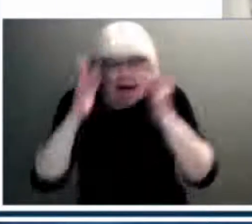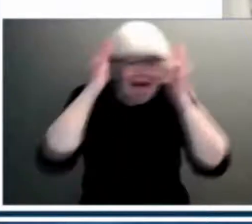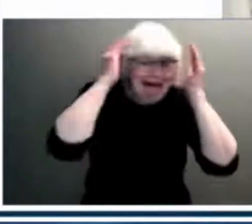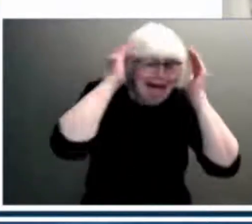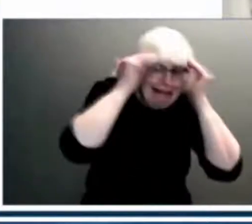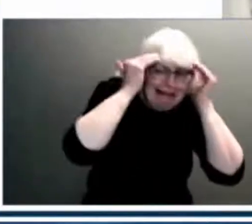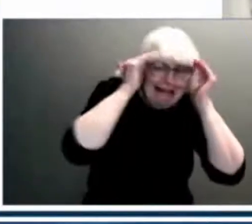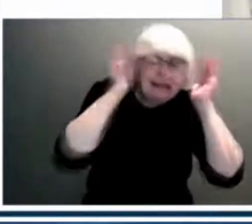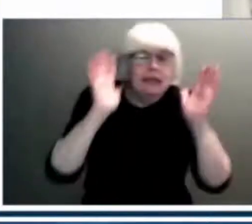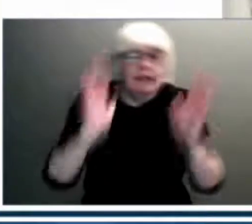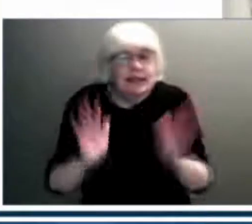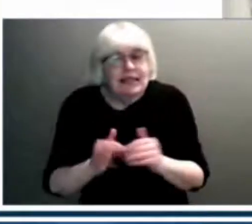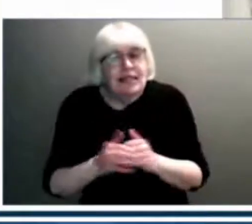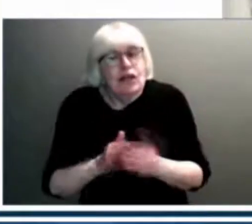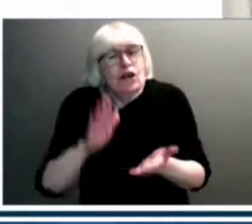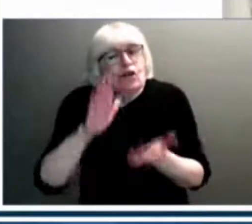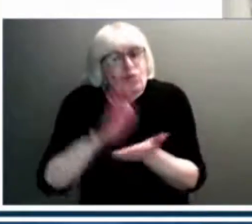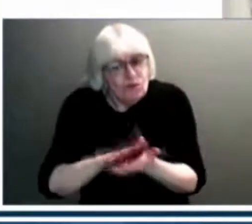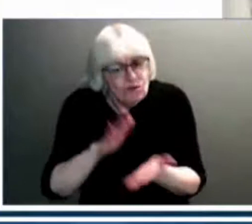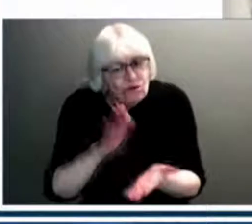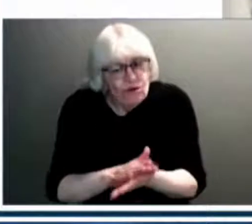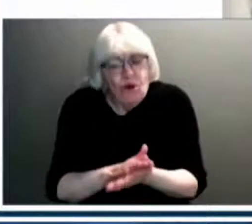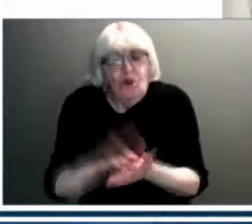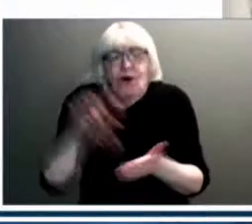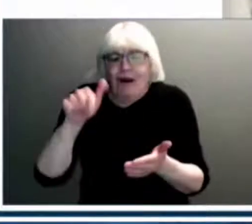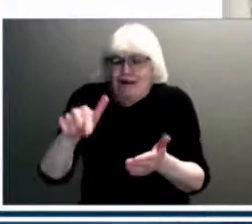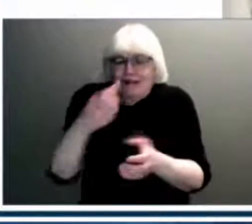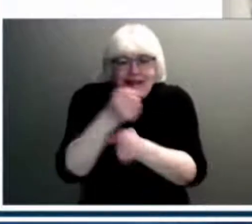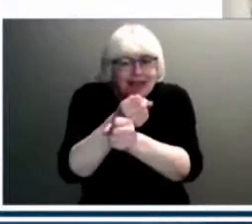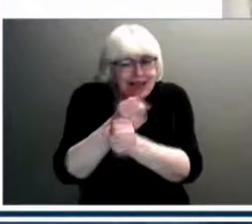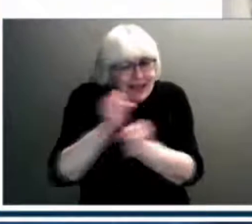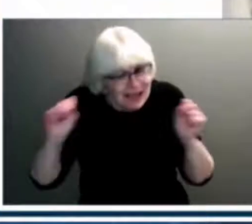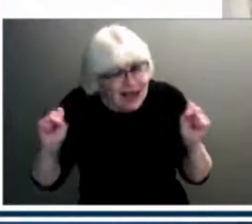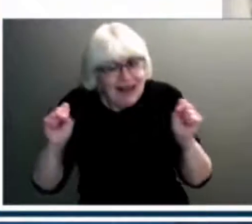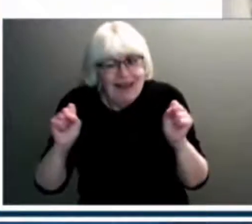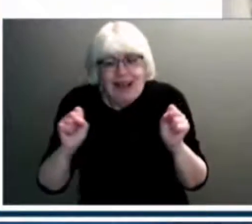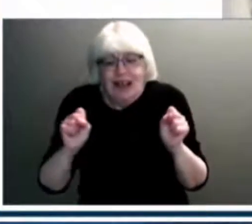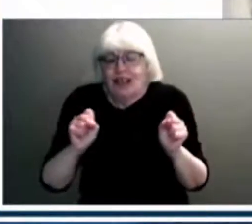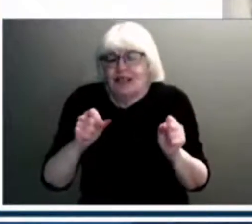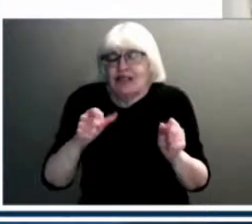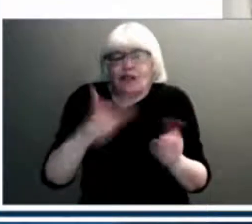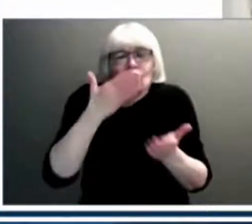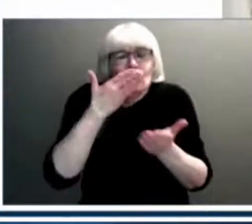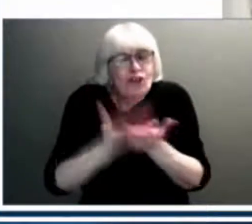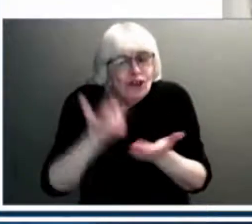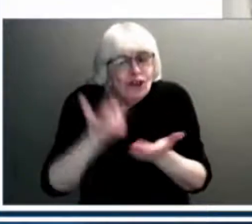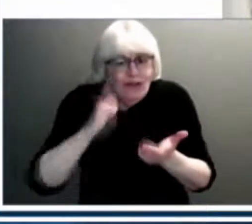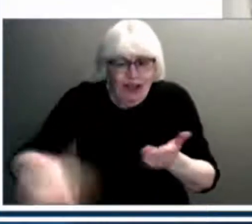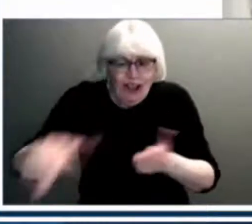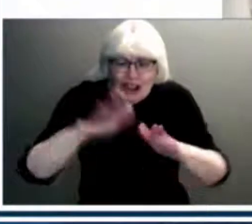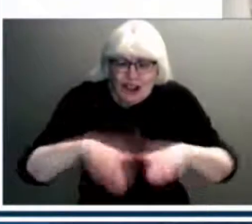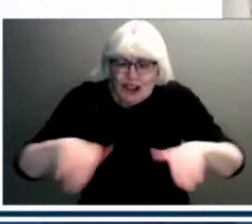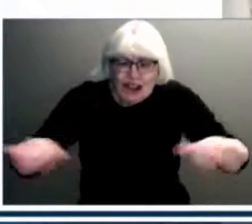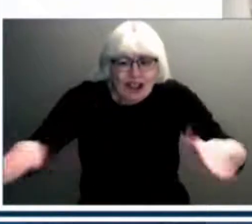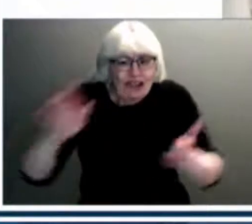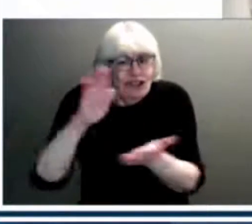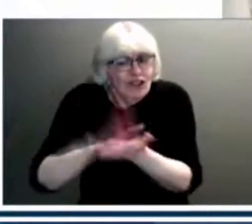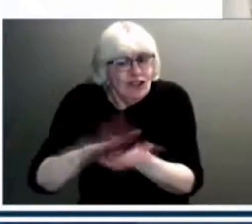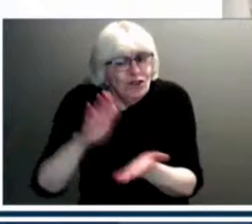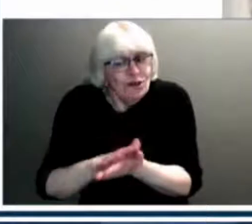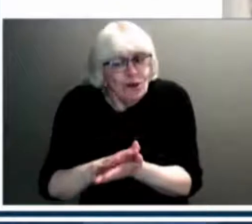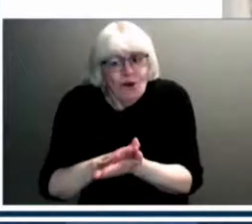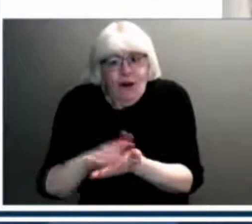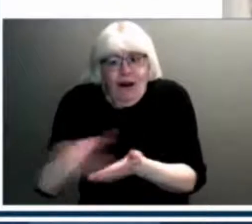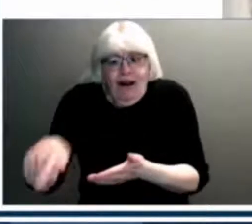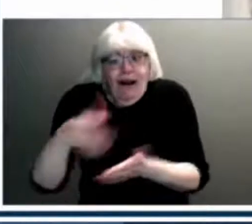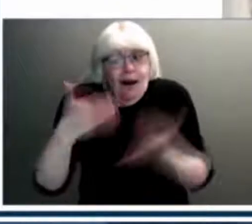the best place for our children is in school. This is the advice of public health. This is also the advice of leading pediatric